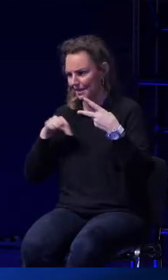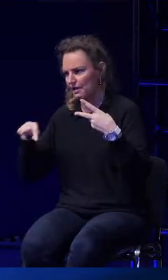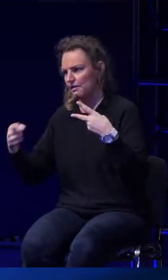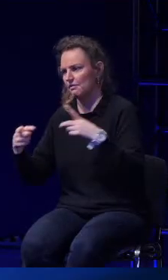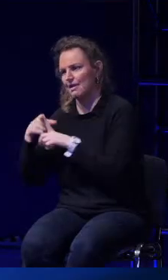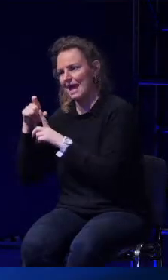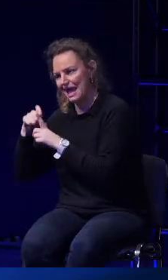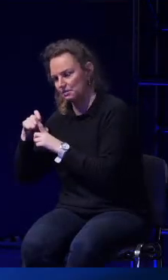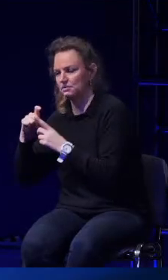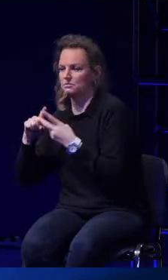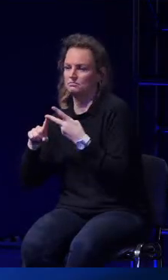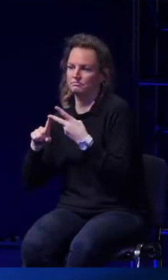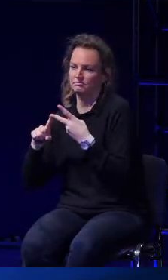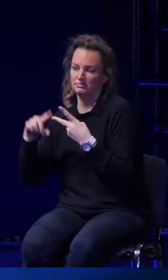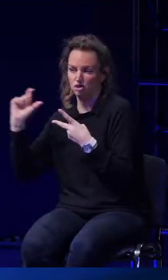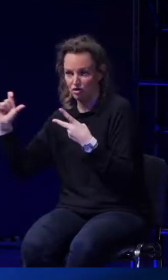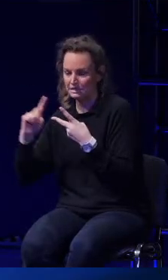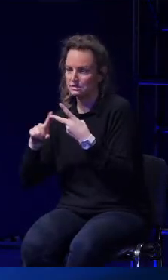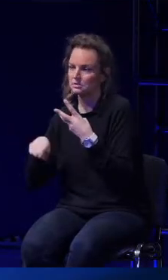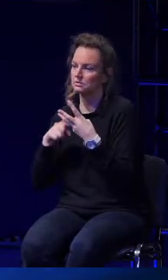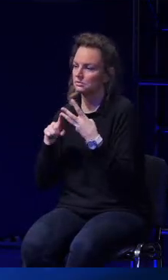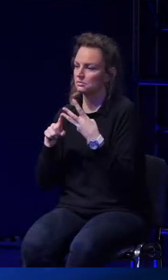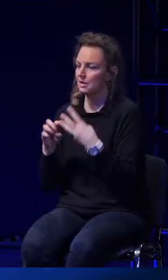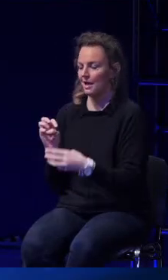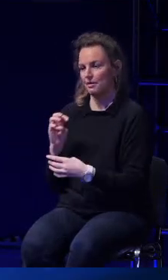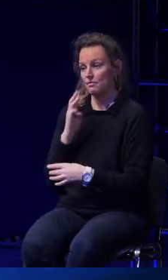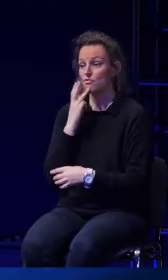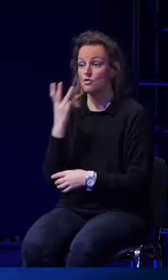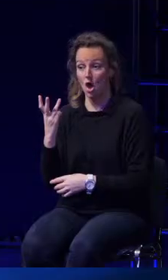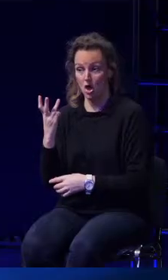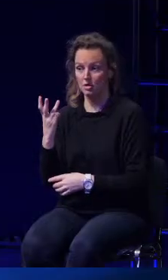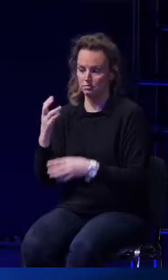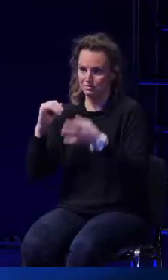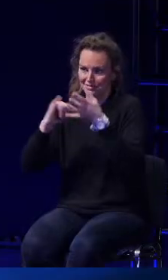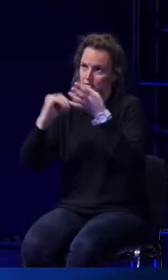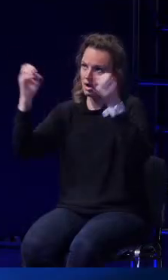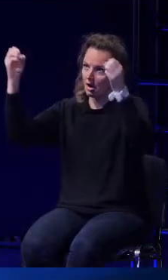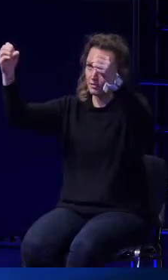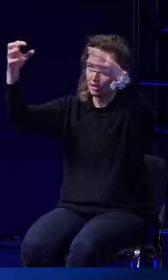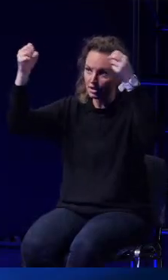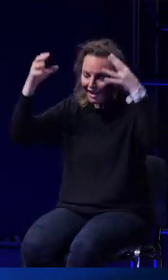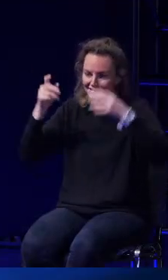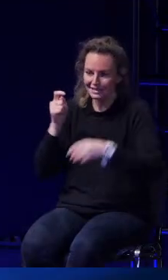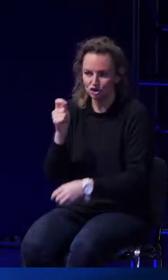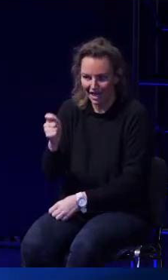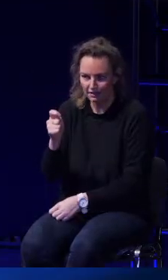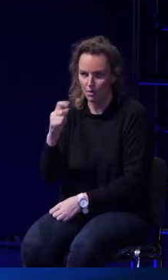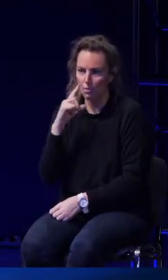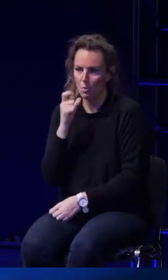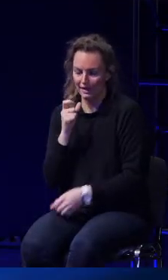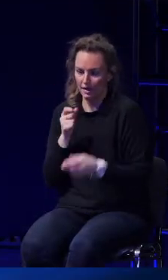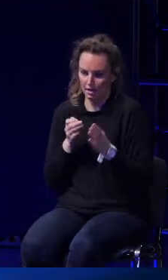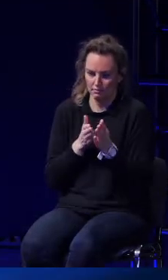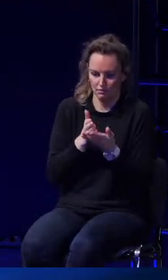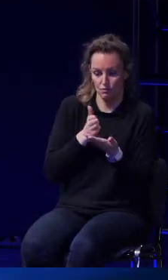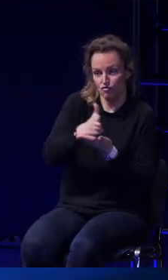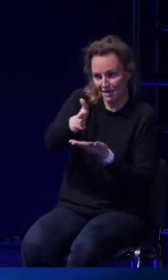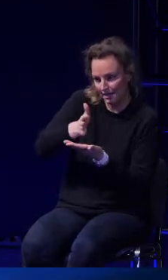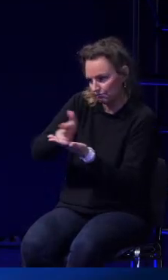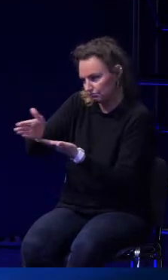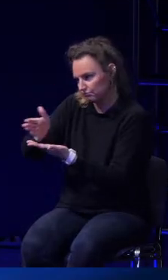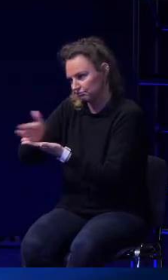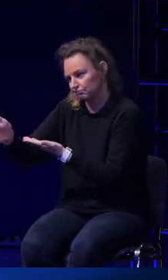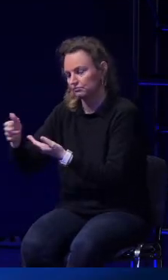Chris. And then a third one, which was the Sparks channel, the lighting channel, so I could talk to Chris and also the rest of the lighting team if I needed to communicate something with